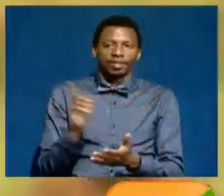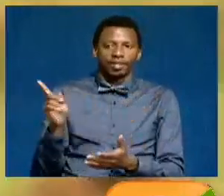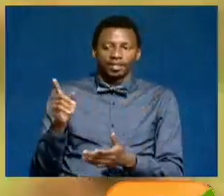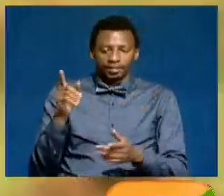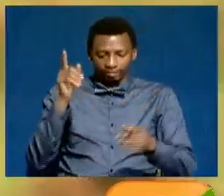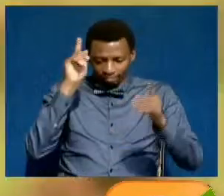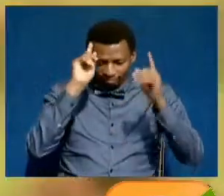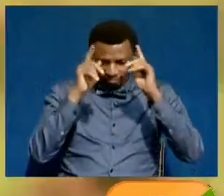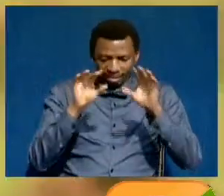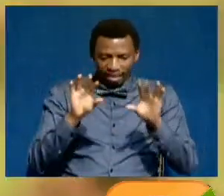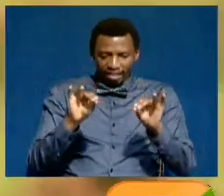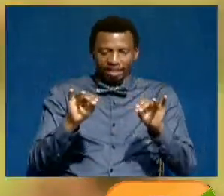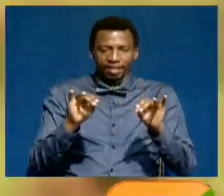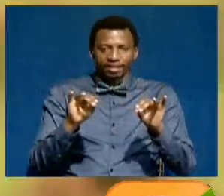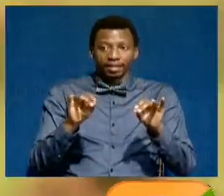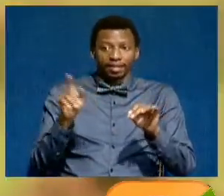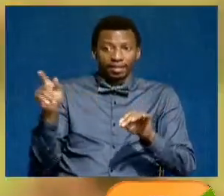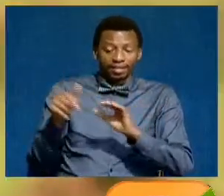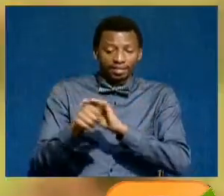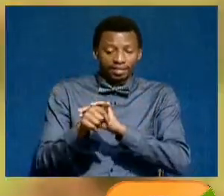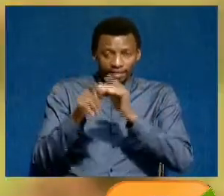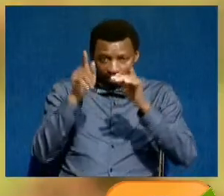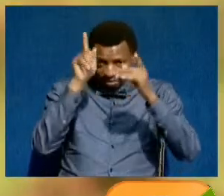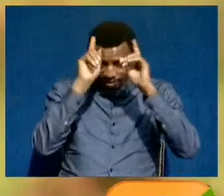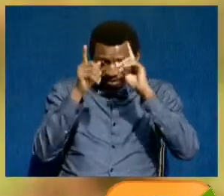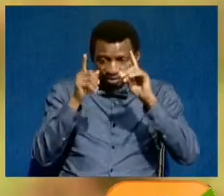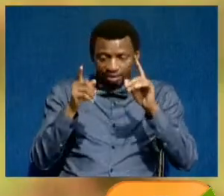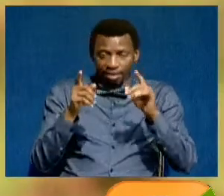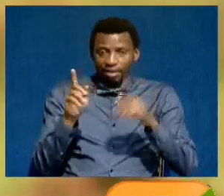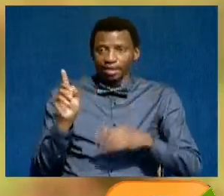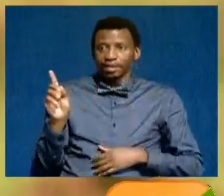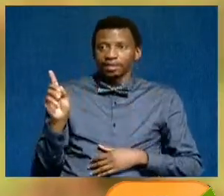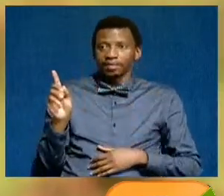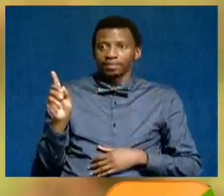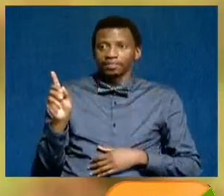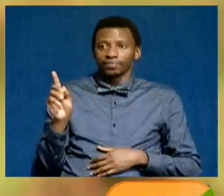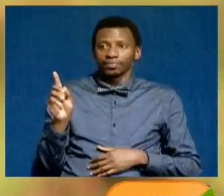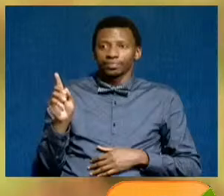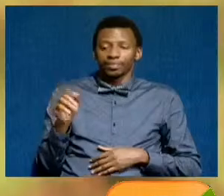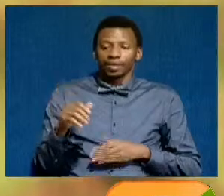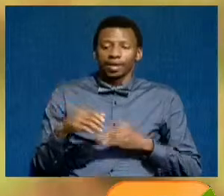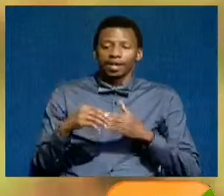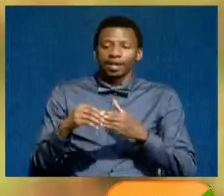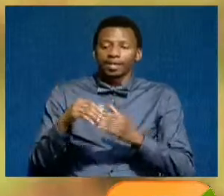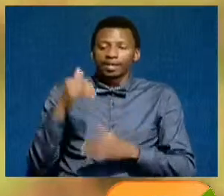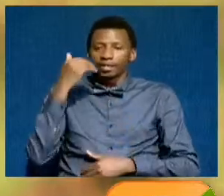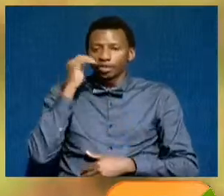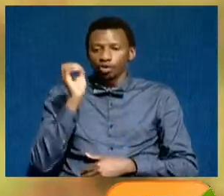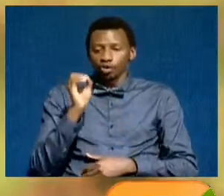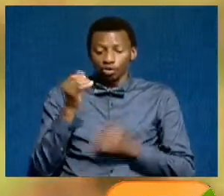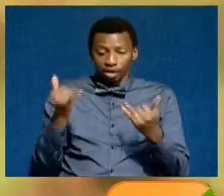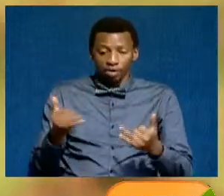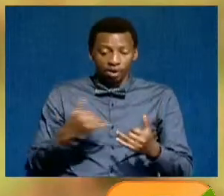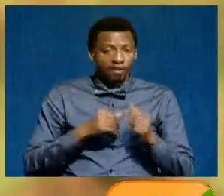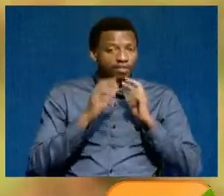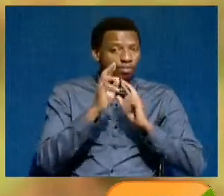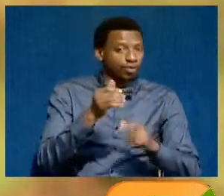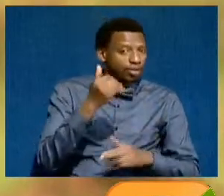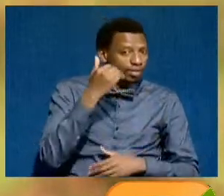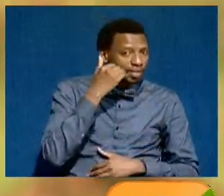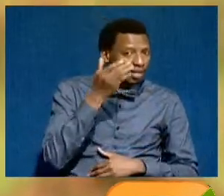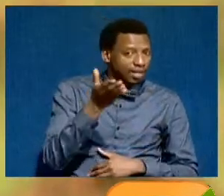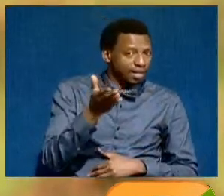These snails, wherever they are native, they are known to cause diseases there. Currently, there are no reported diseases that have been caused,